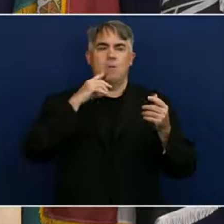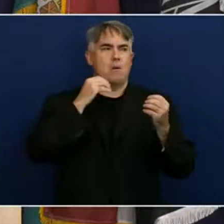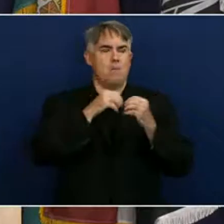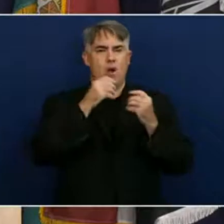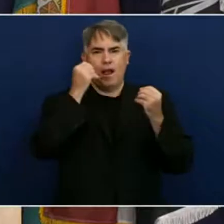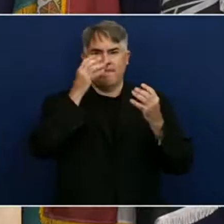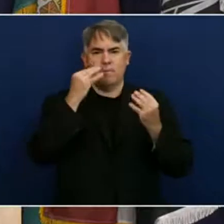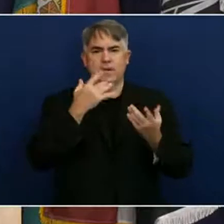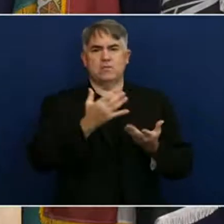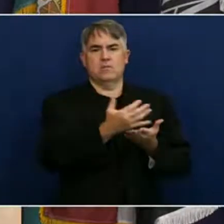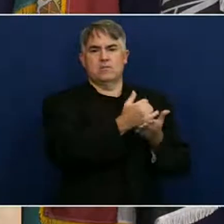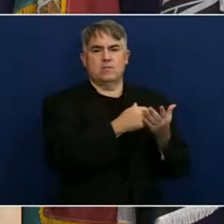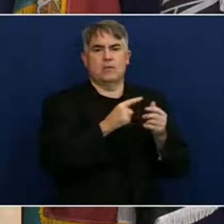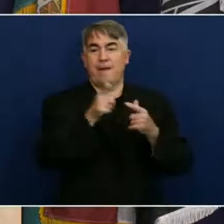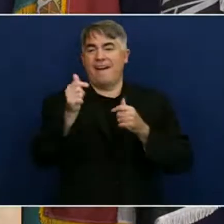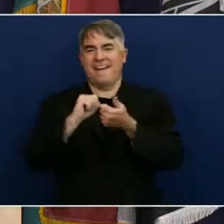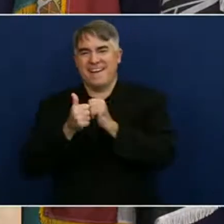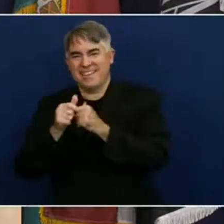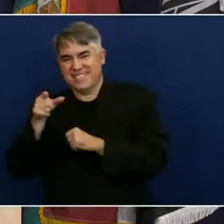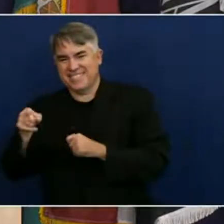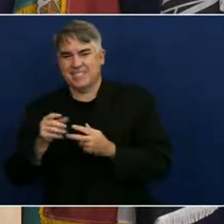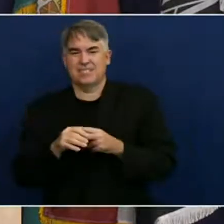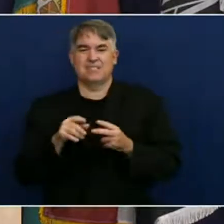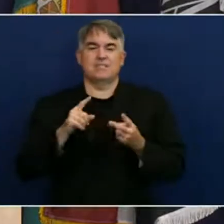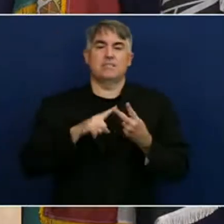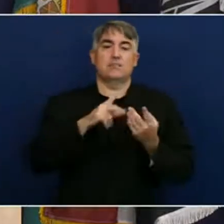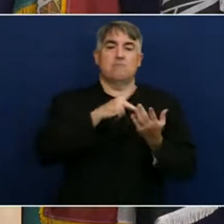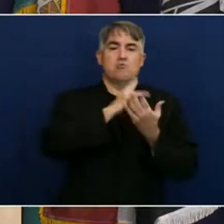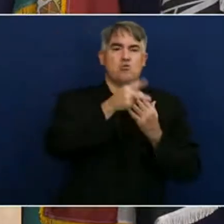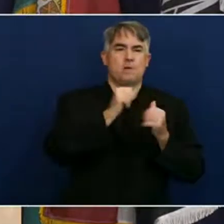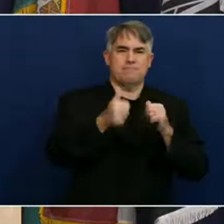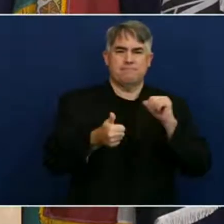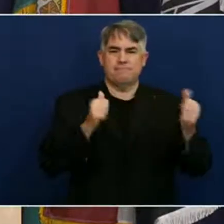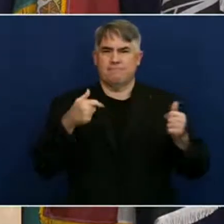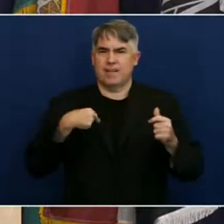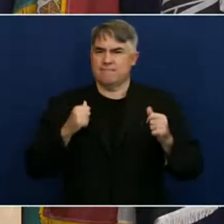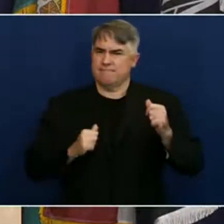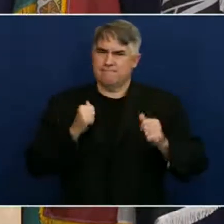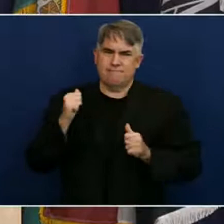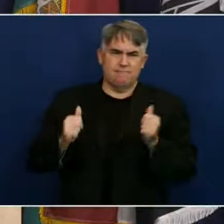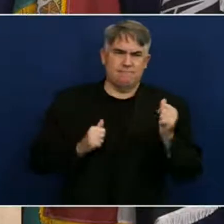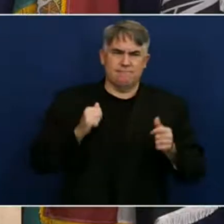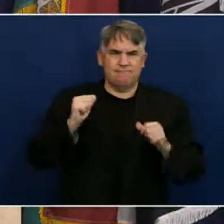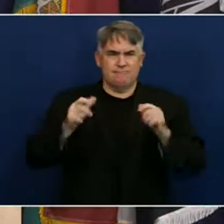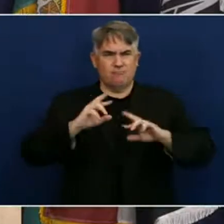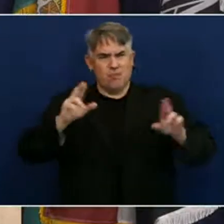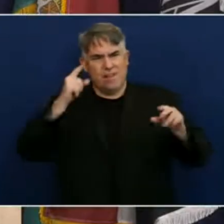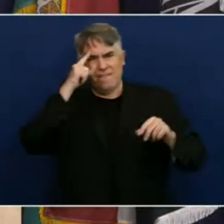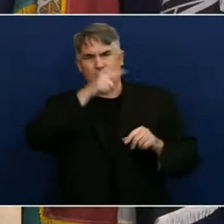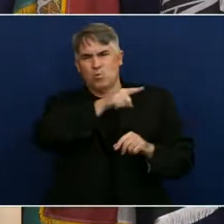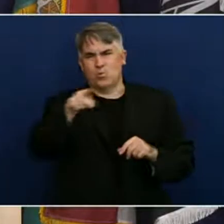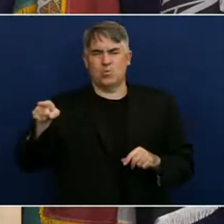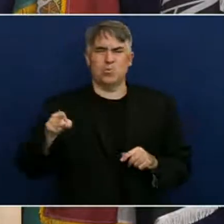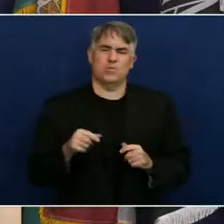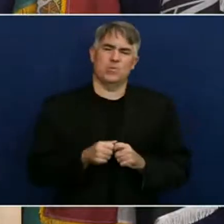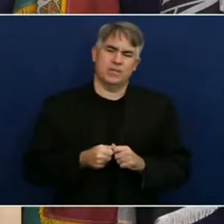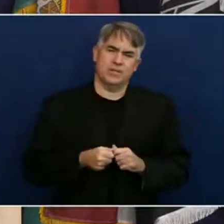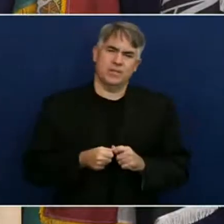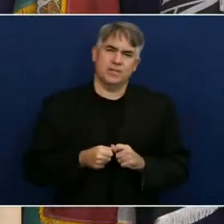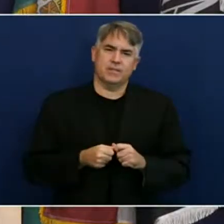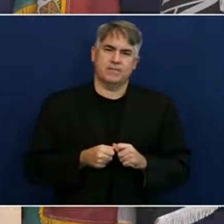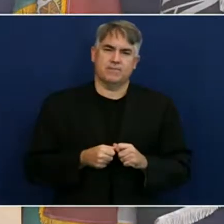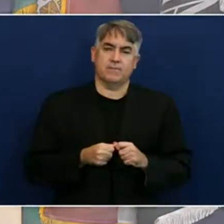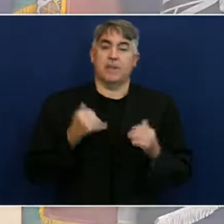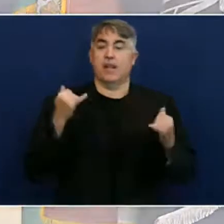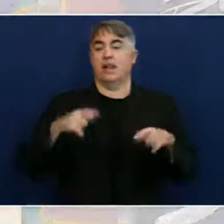additional programs, additional targeted efforts that we're going to be launching as we continue to work through this. Let's jump into our regular charts, and